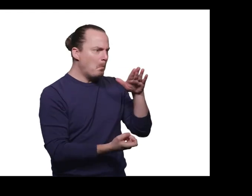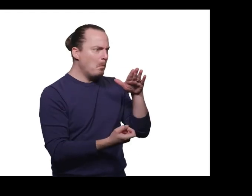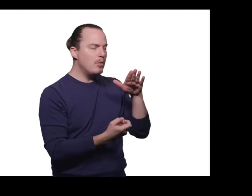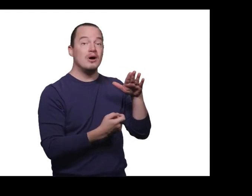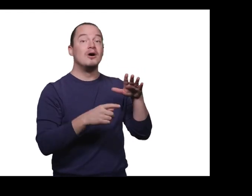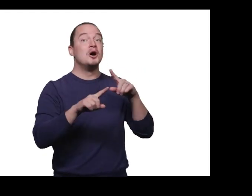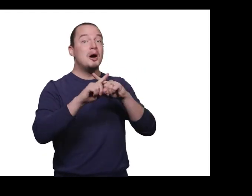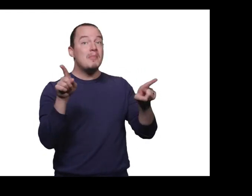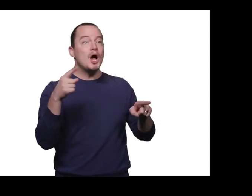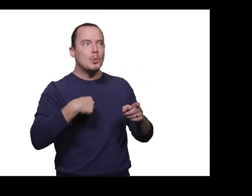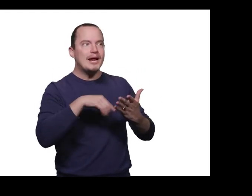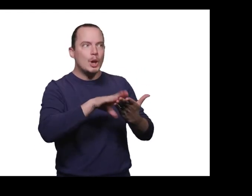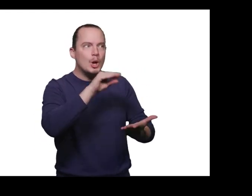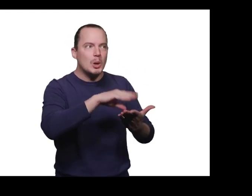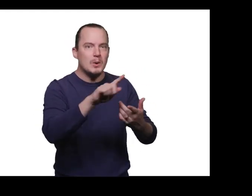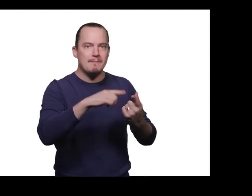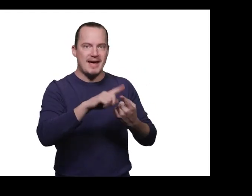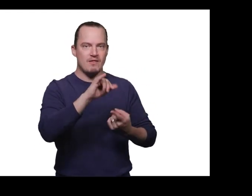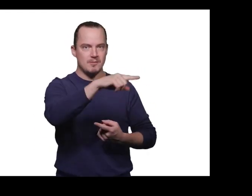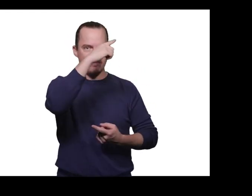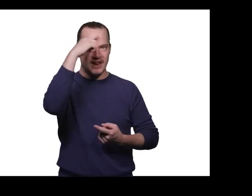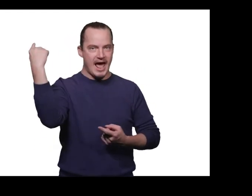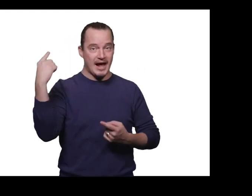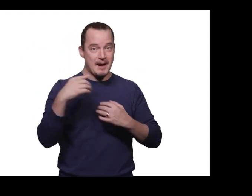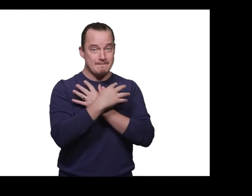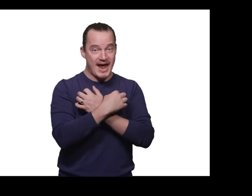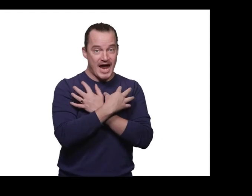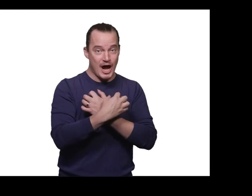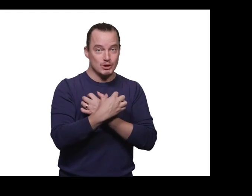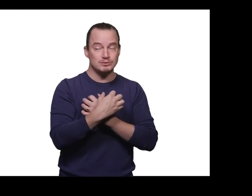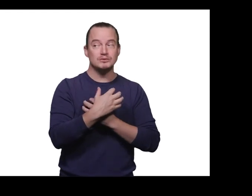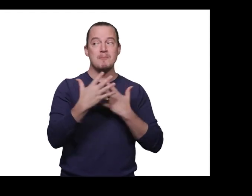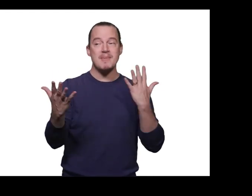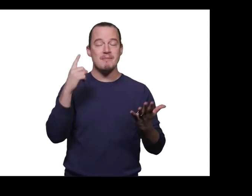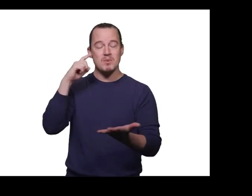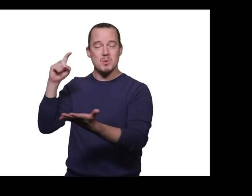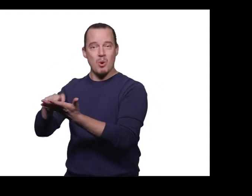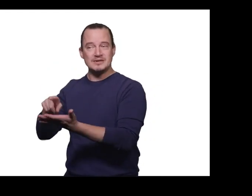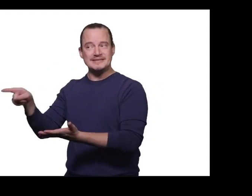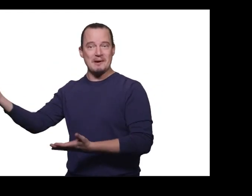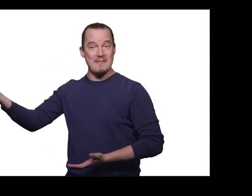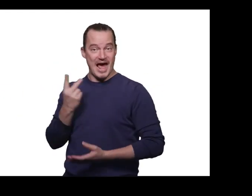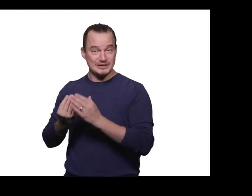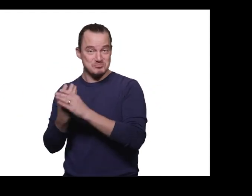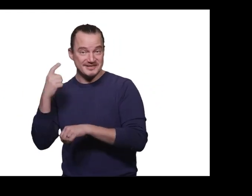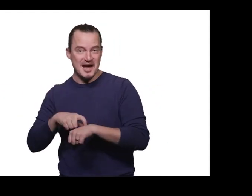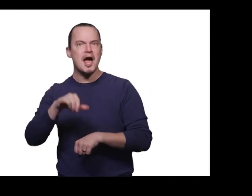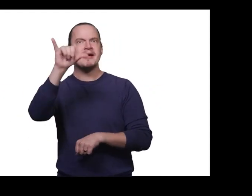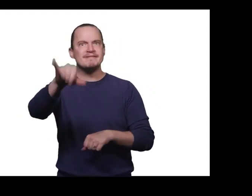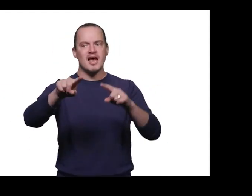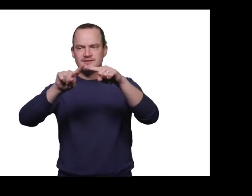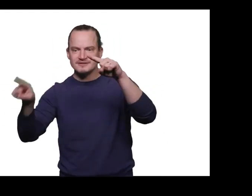discover more about these black bears, we might discover that Bernie might come back to visit in the spring. So we can be looking